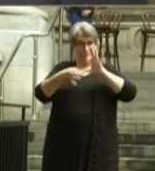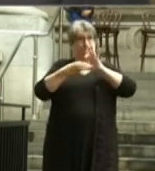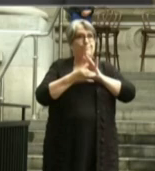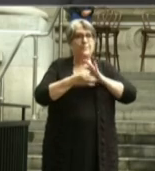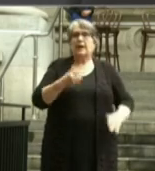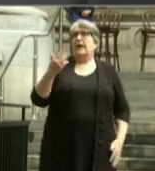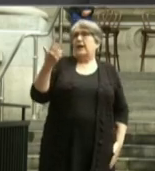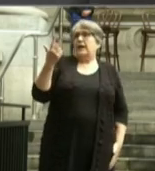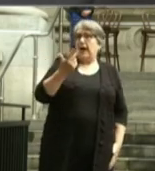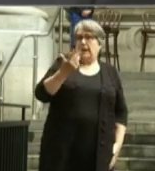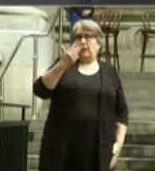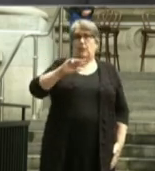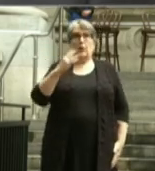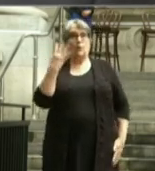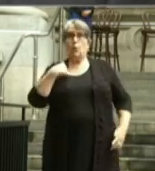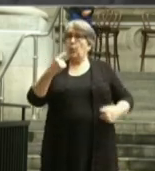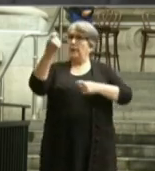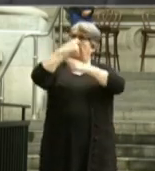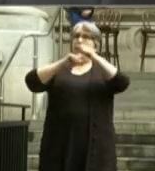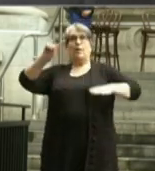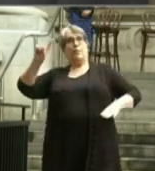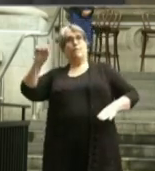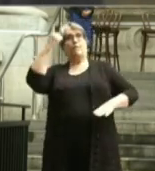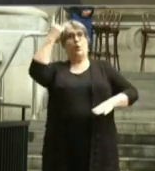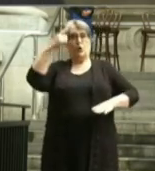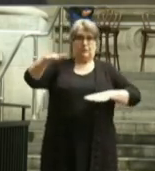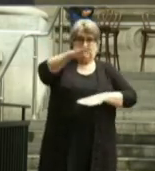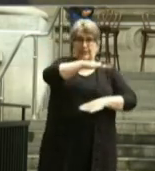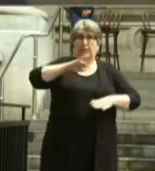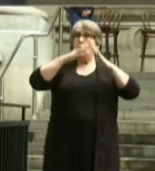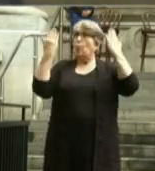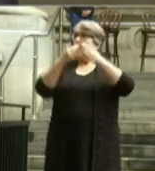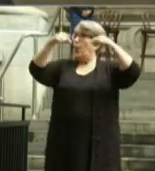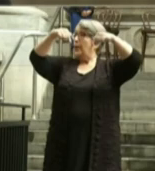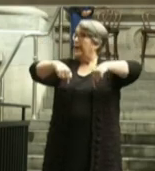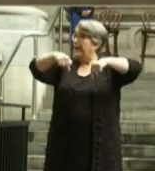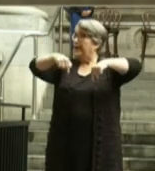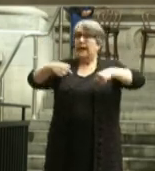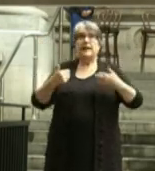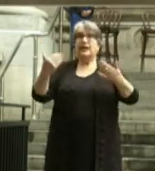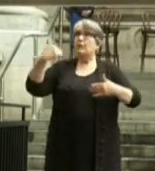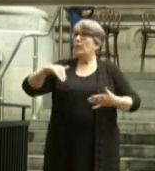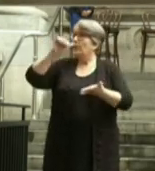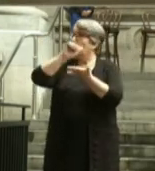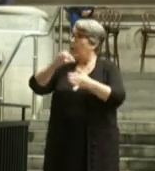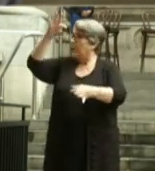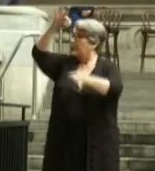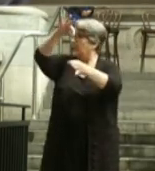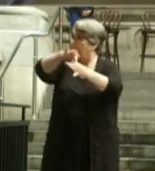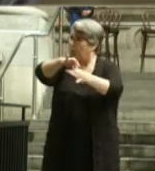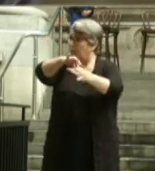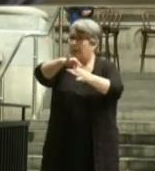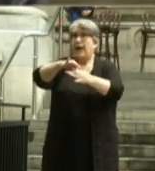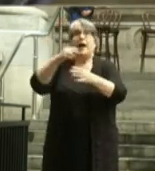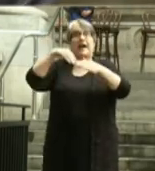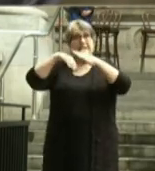In 1894, when we became the first jurisdiction in the world to give women the right to vote and run